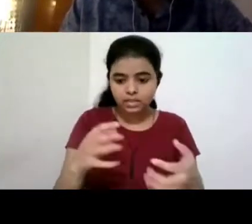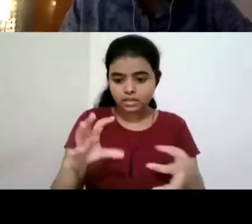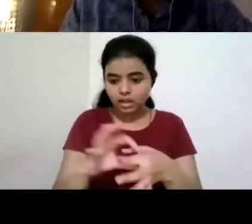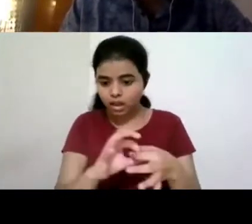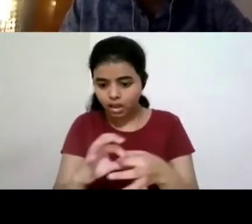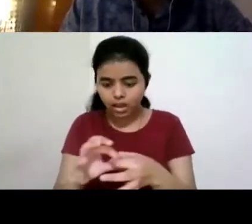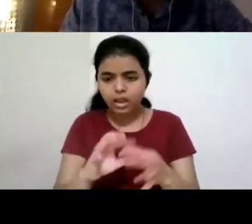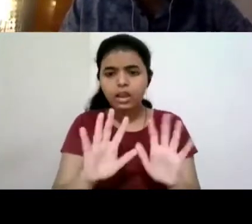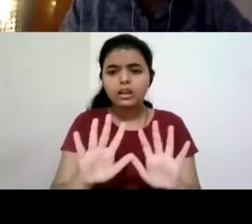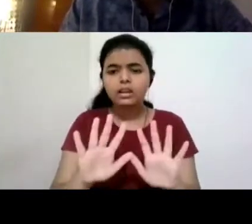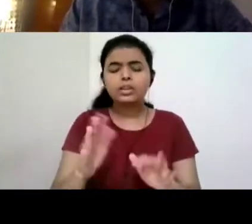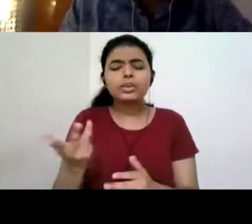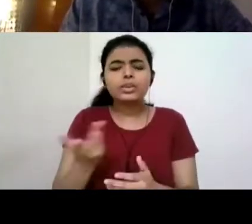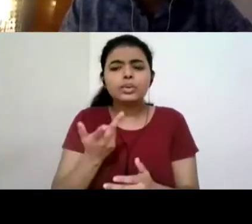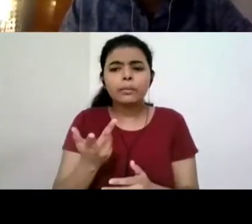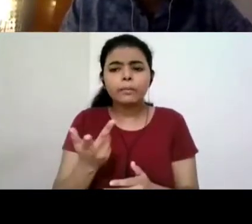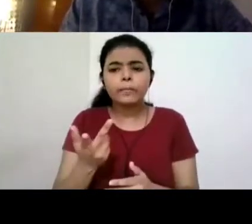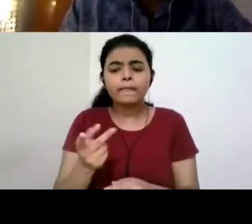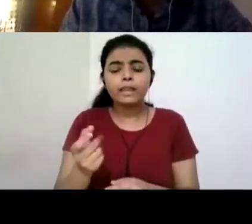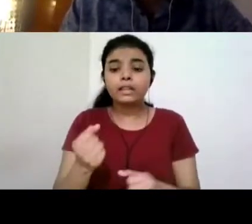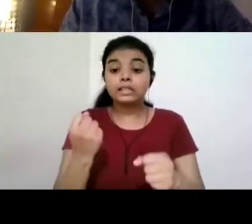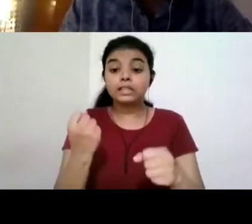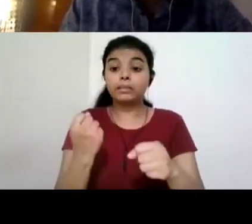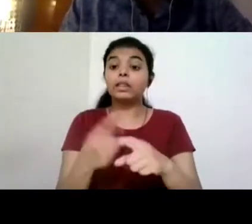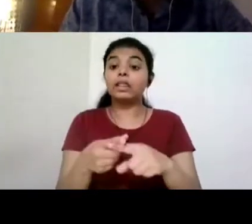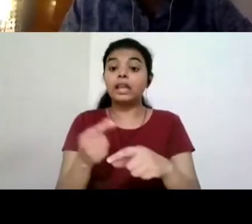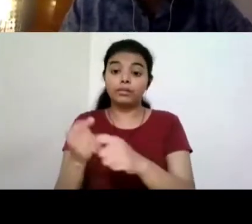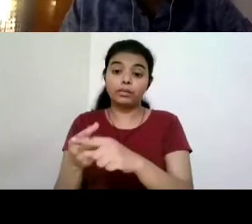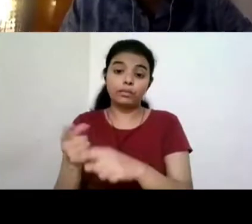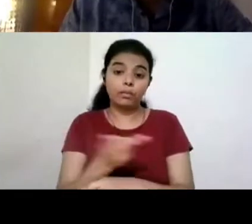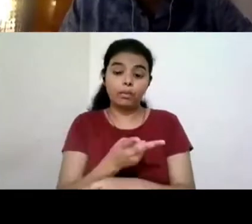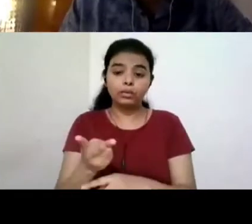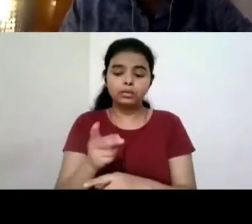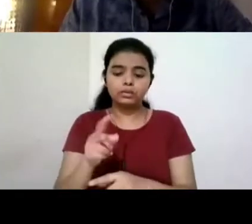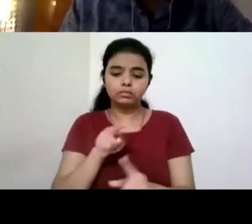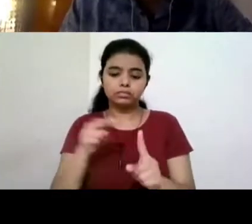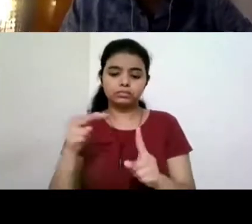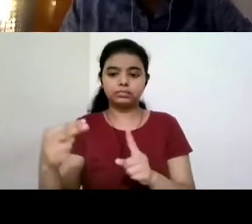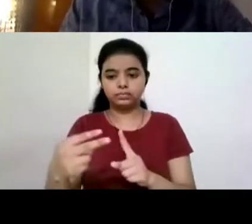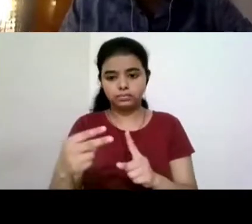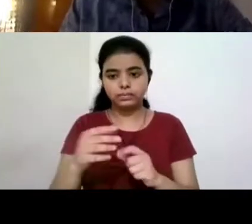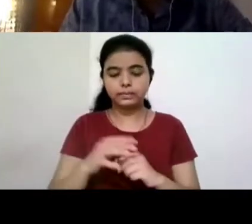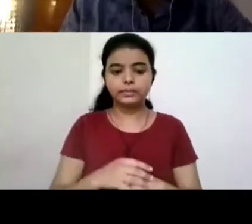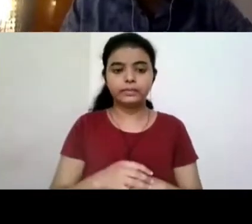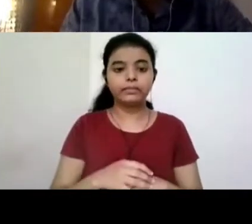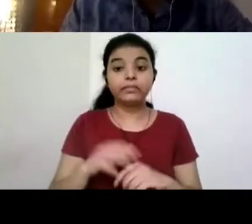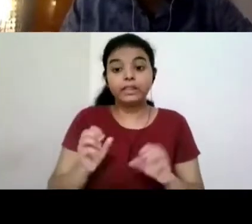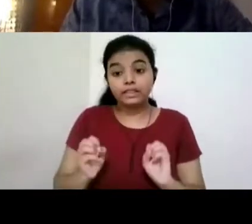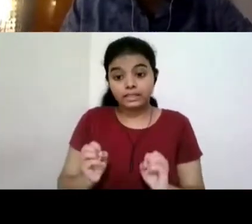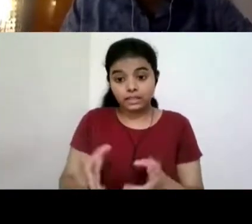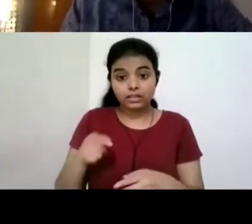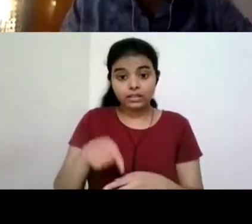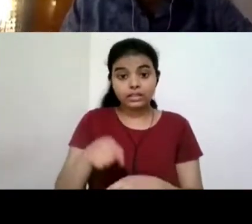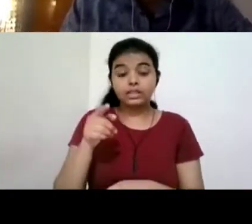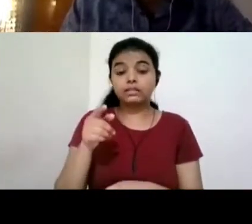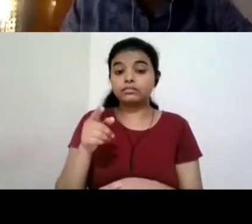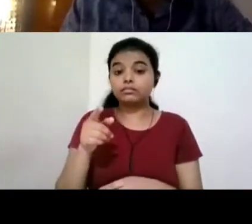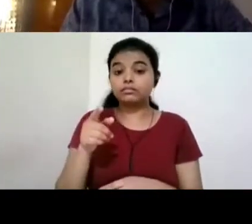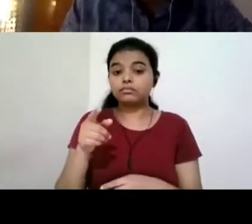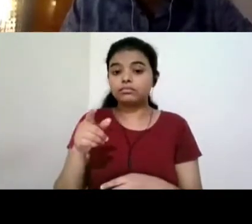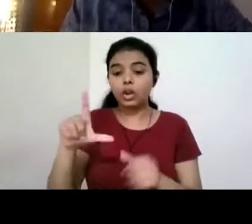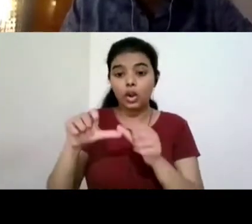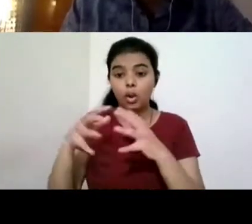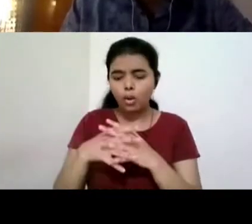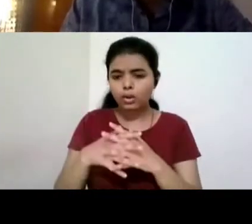only relevant to sort of look at it from both sides. So when I begin with this dominant perception